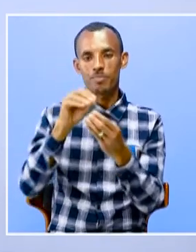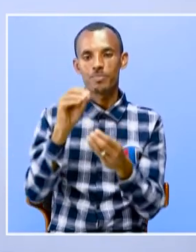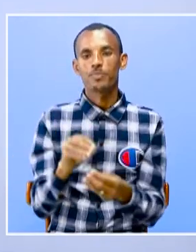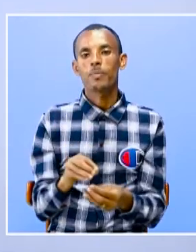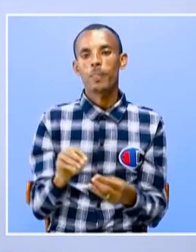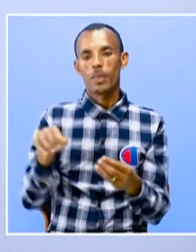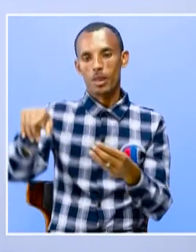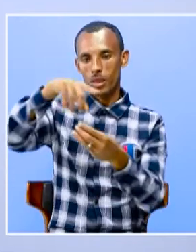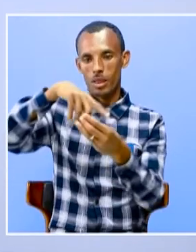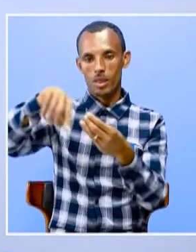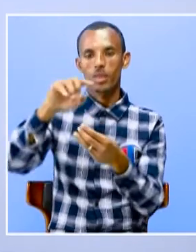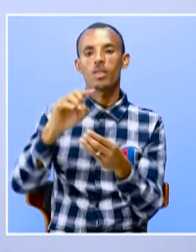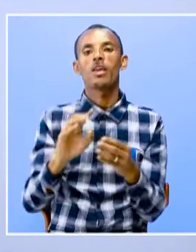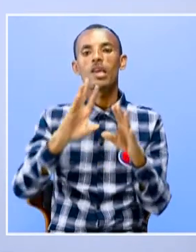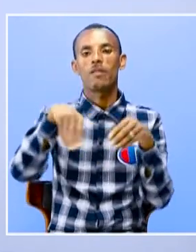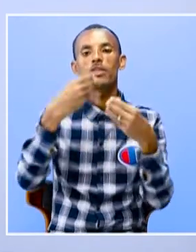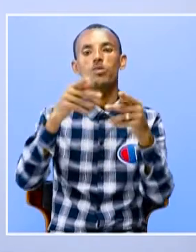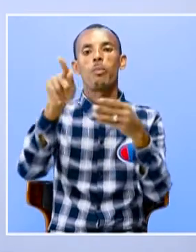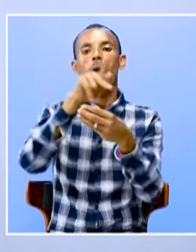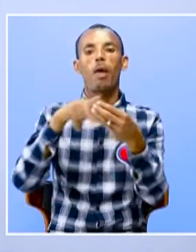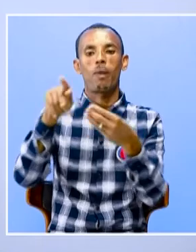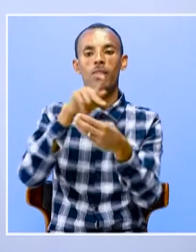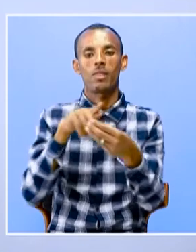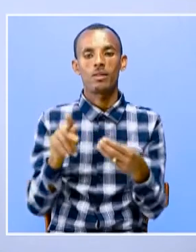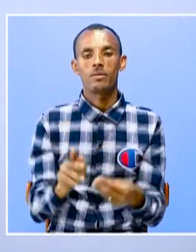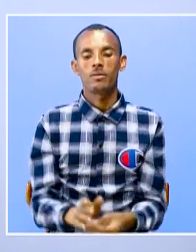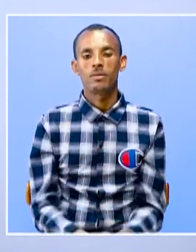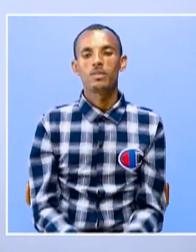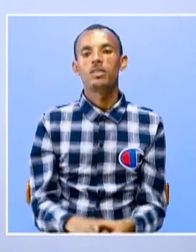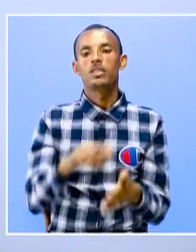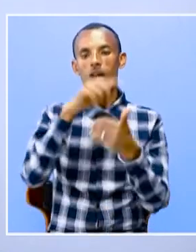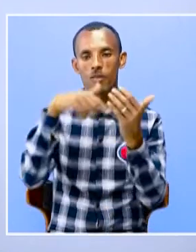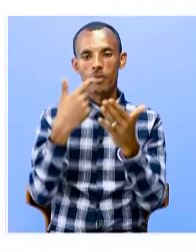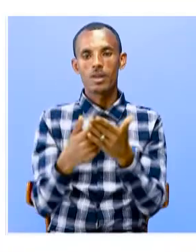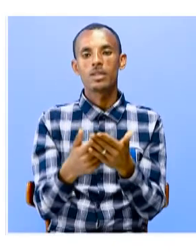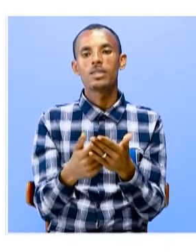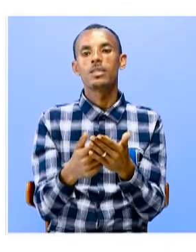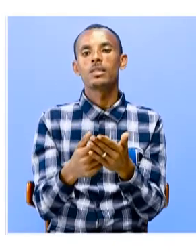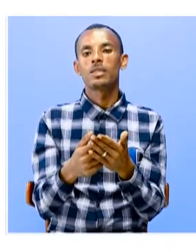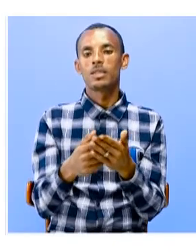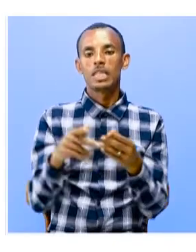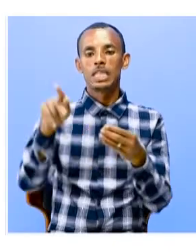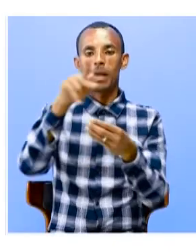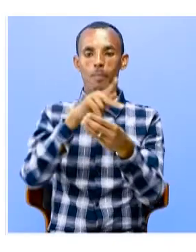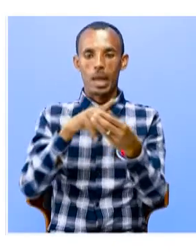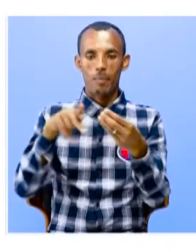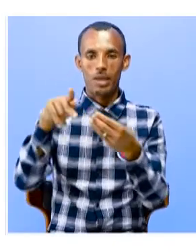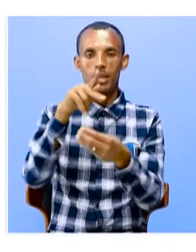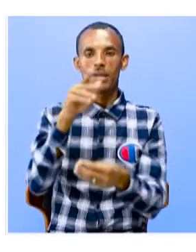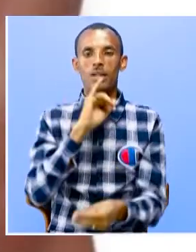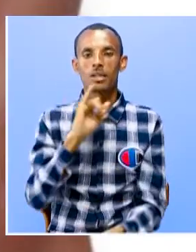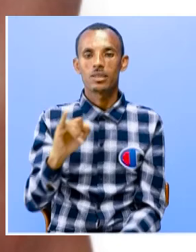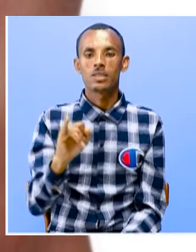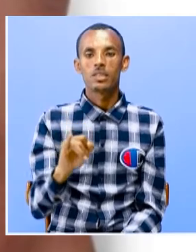again this gives you the perimeter of this region. Therefore, the perimeter will be